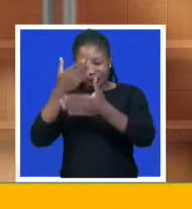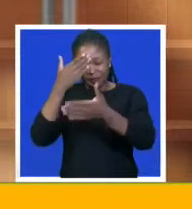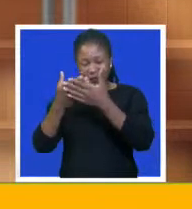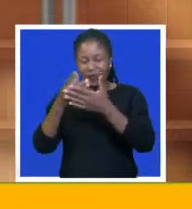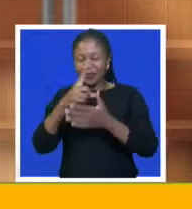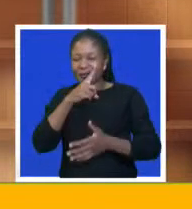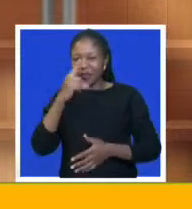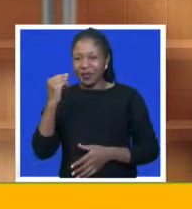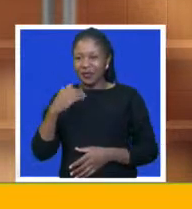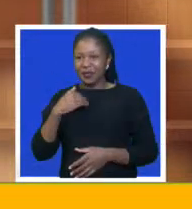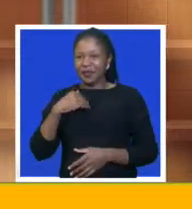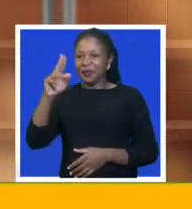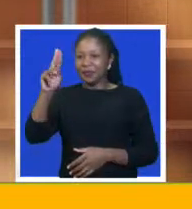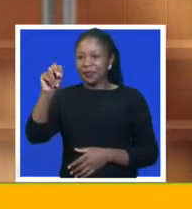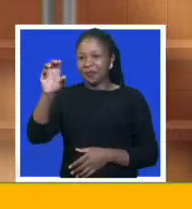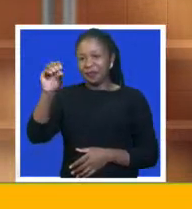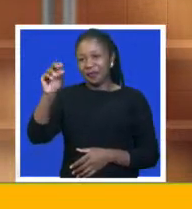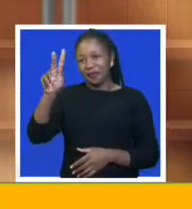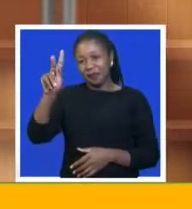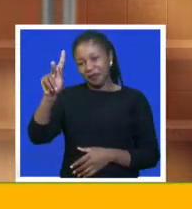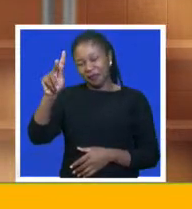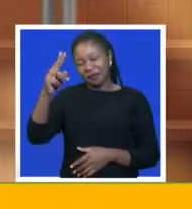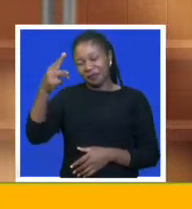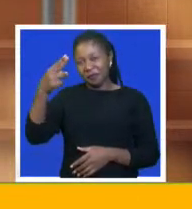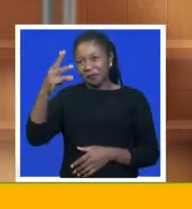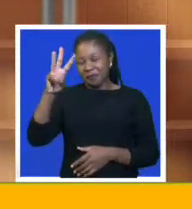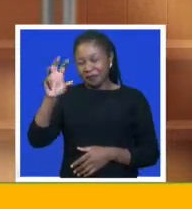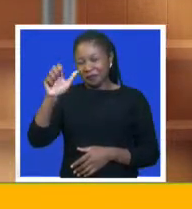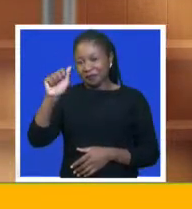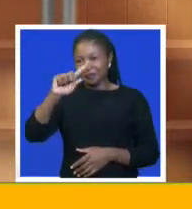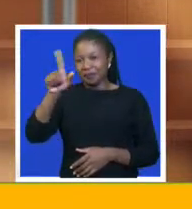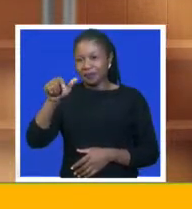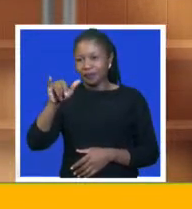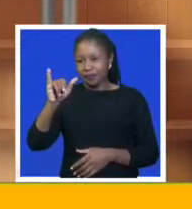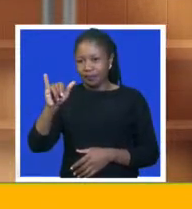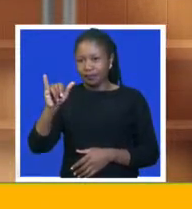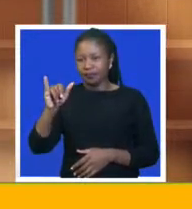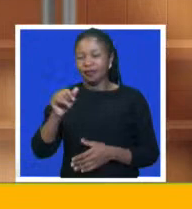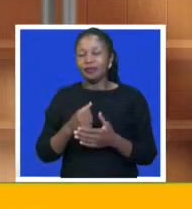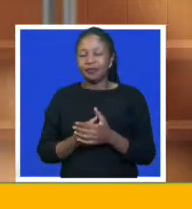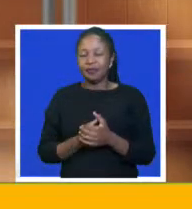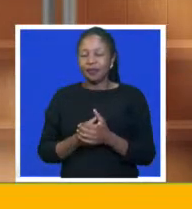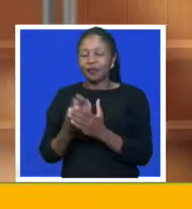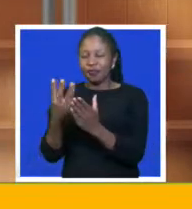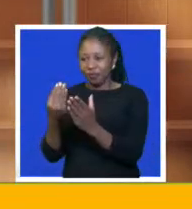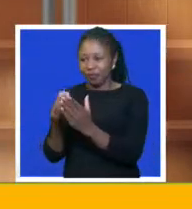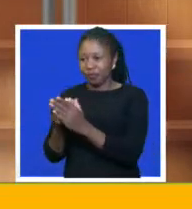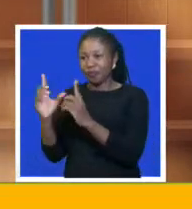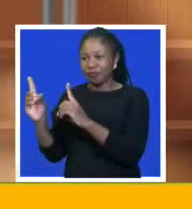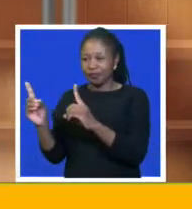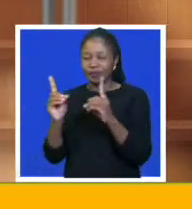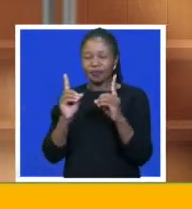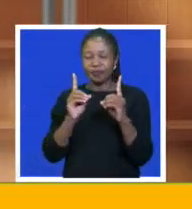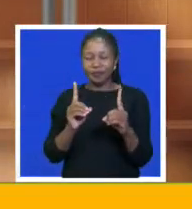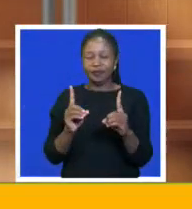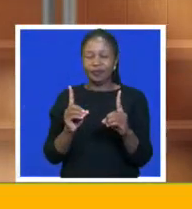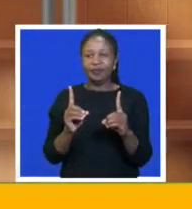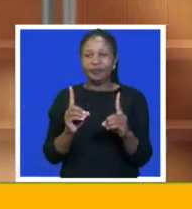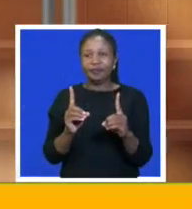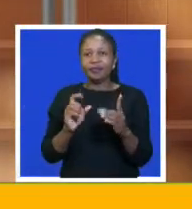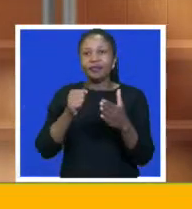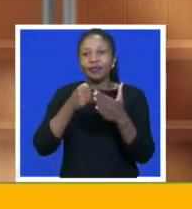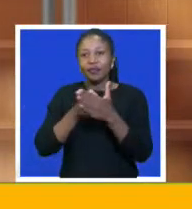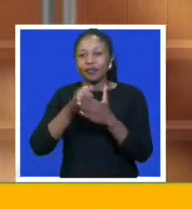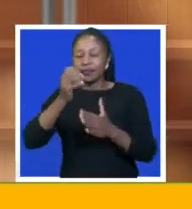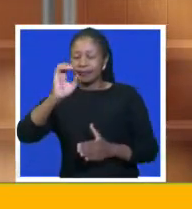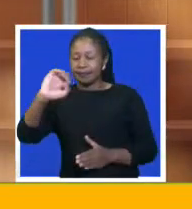Nogwazi Dlamini and right now we are doing Form 4 English Language with Mrs. Futhi Sithole, who is already with me